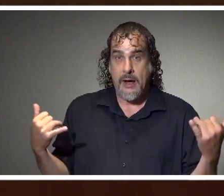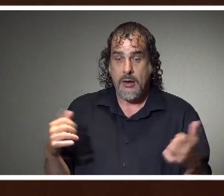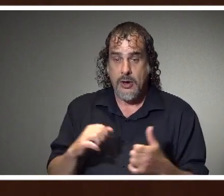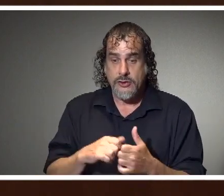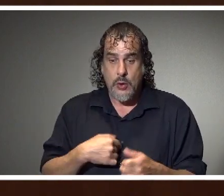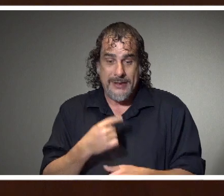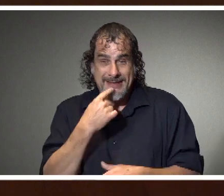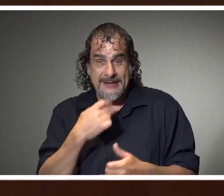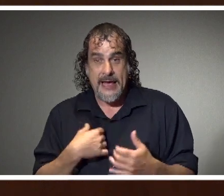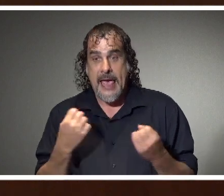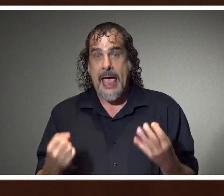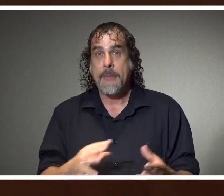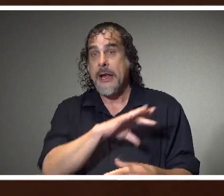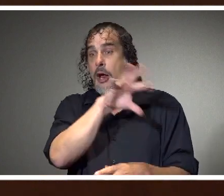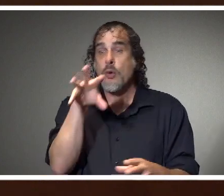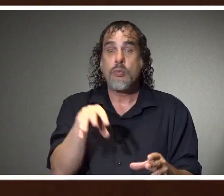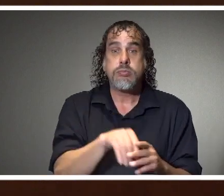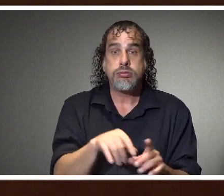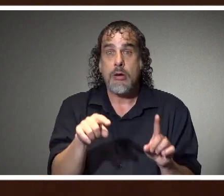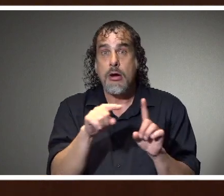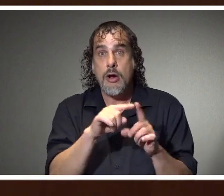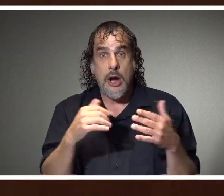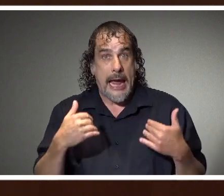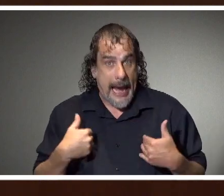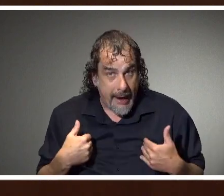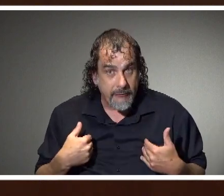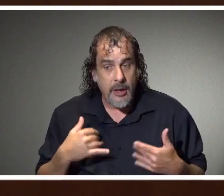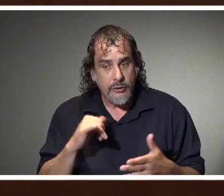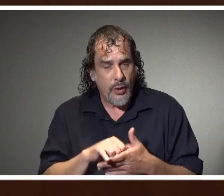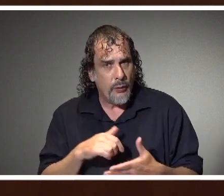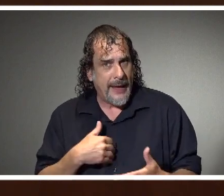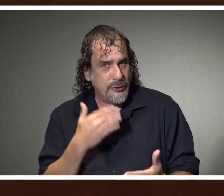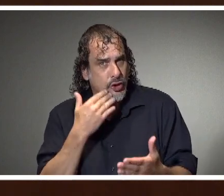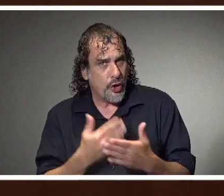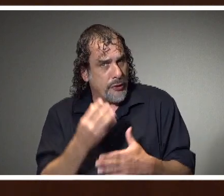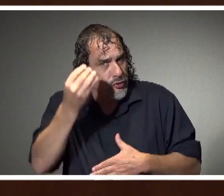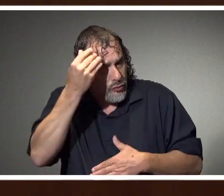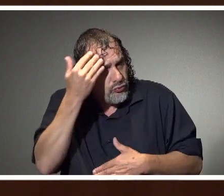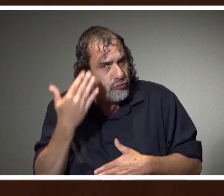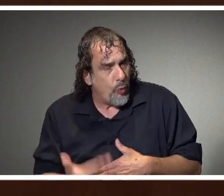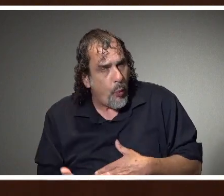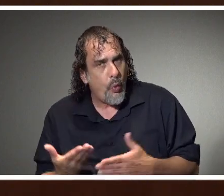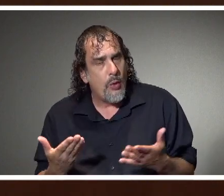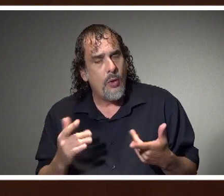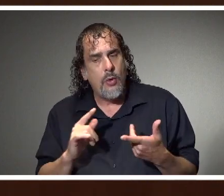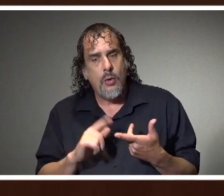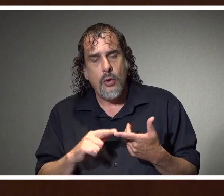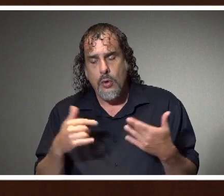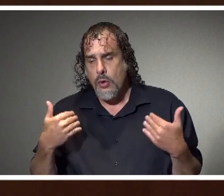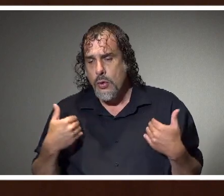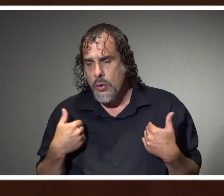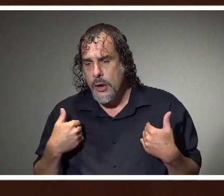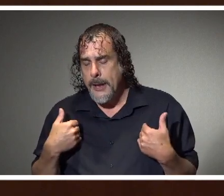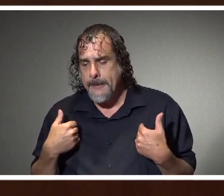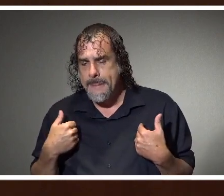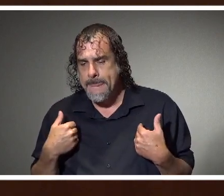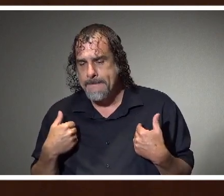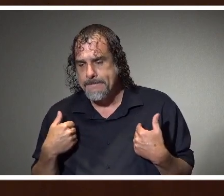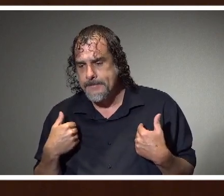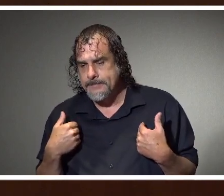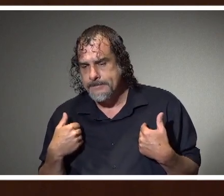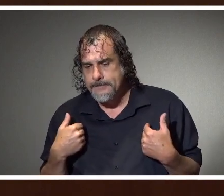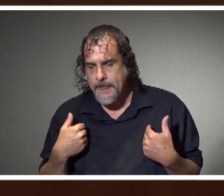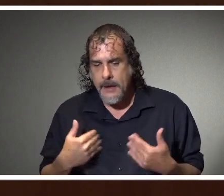about the total number of cases. So there's value in it. We do have a sense of